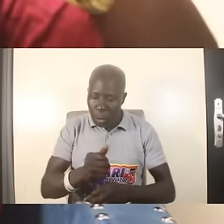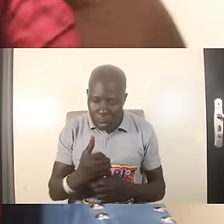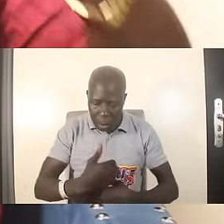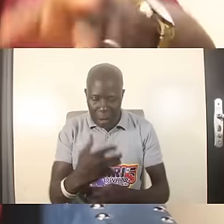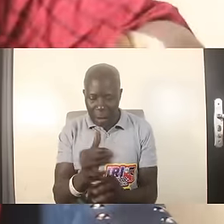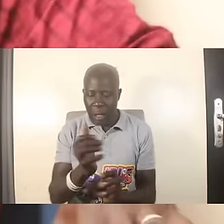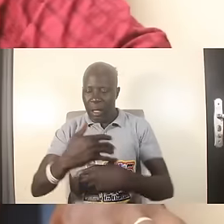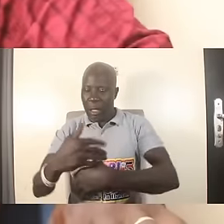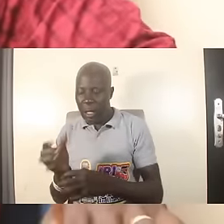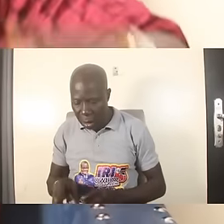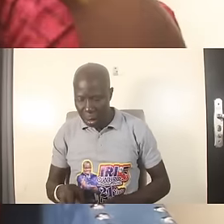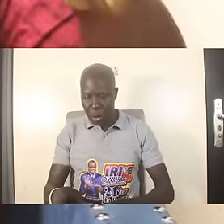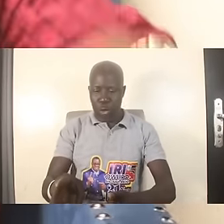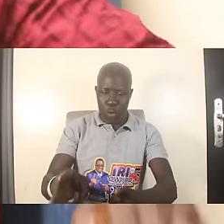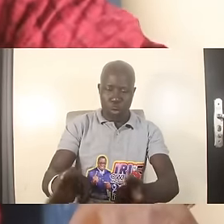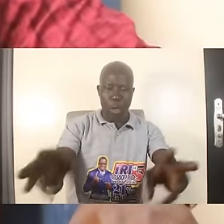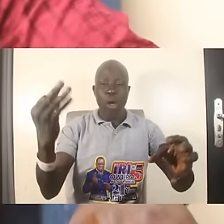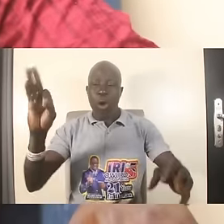are